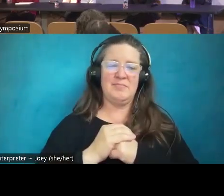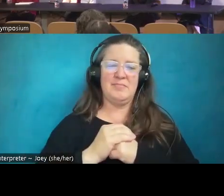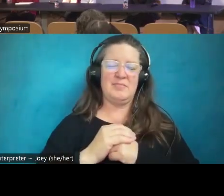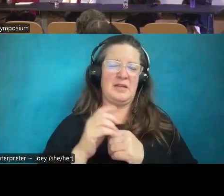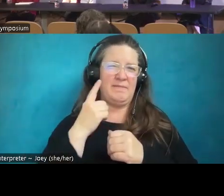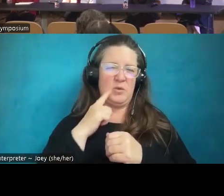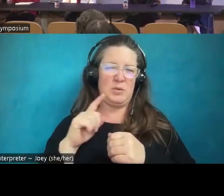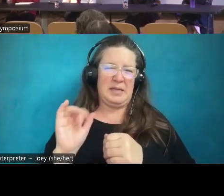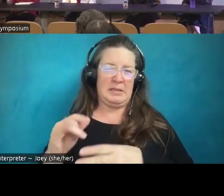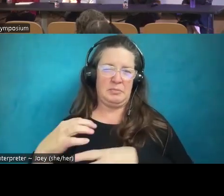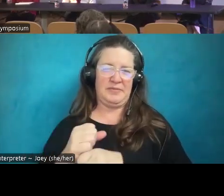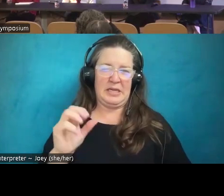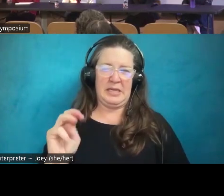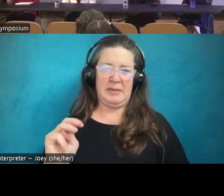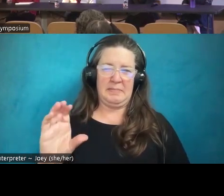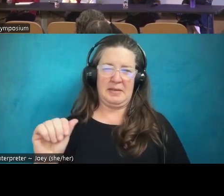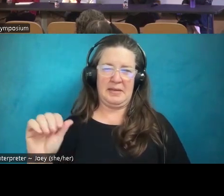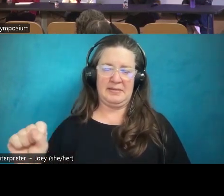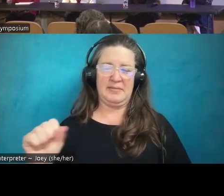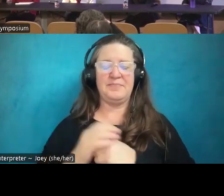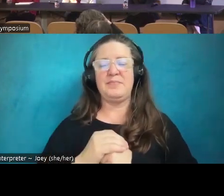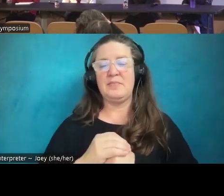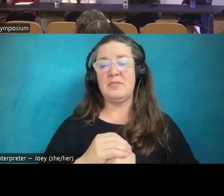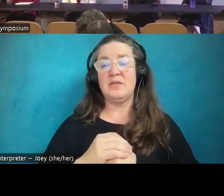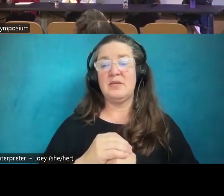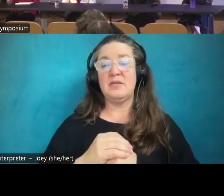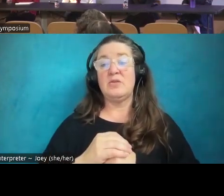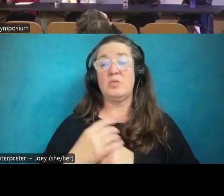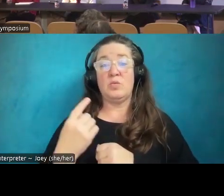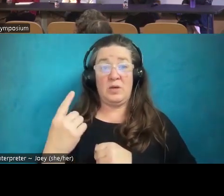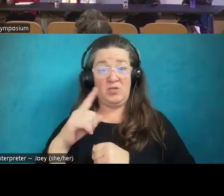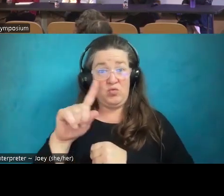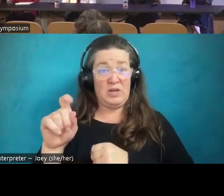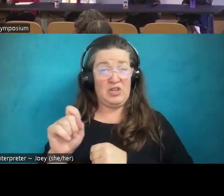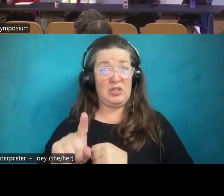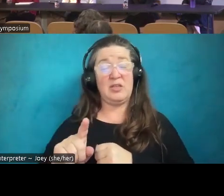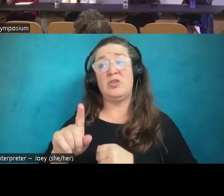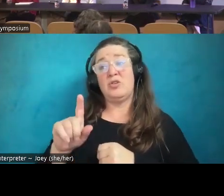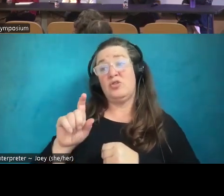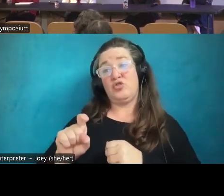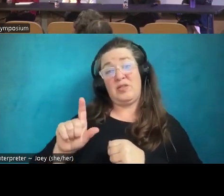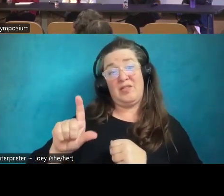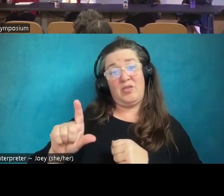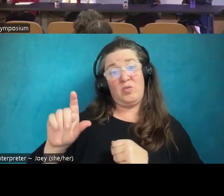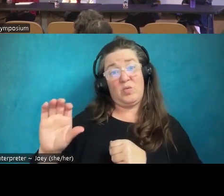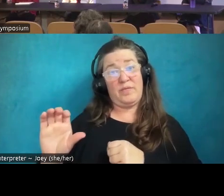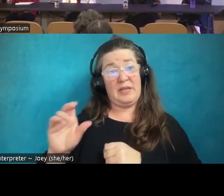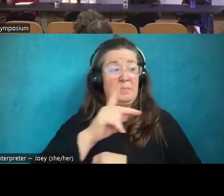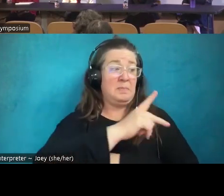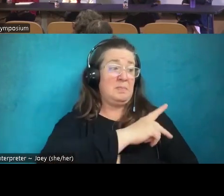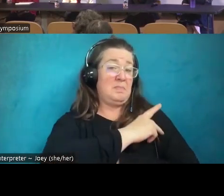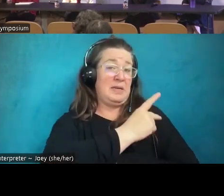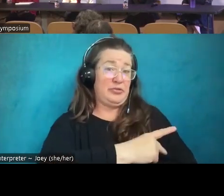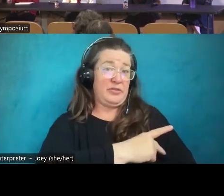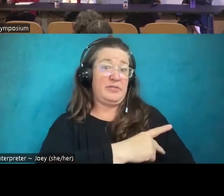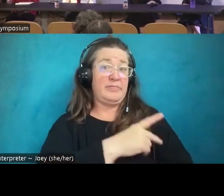is, should long COVID patients be vaccinated? Should they get the booster, the COVID booster? Can you please talk about